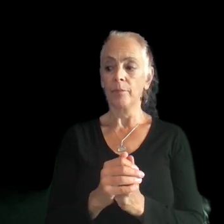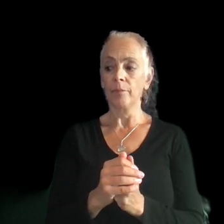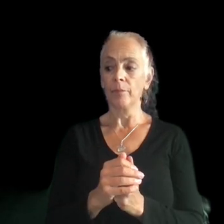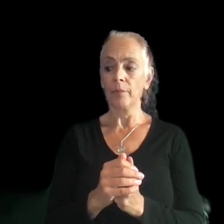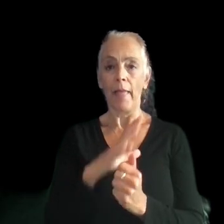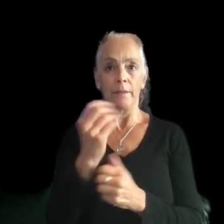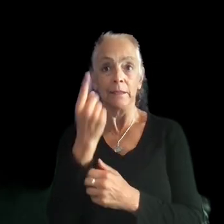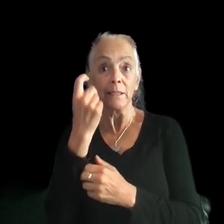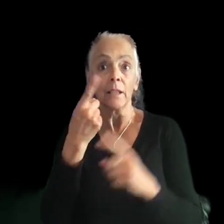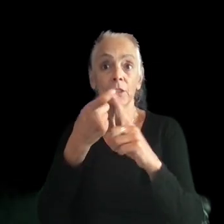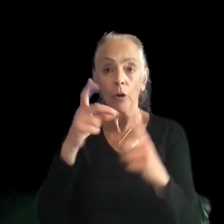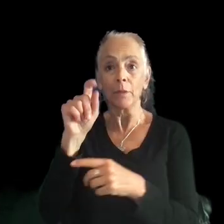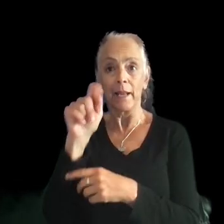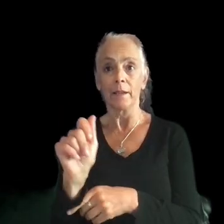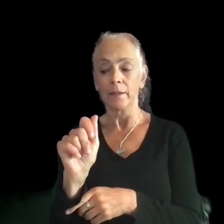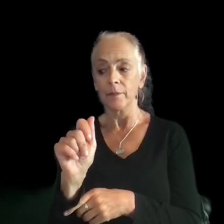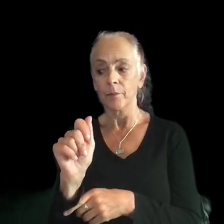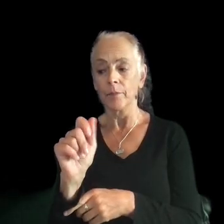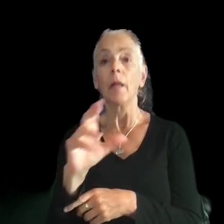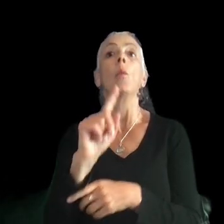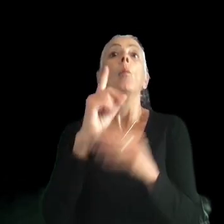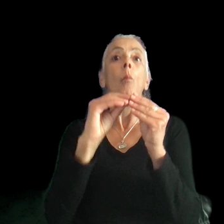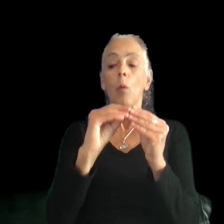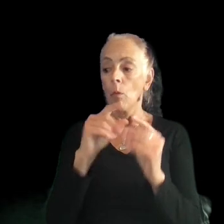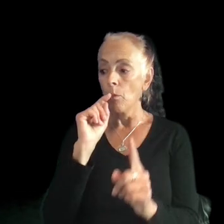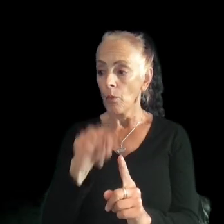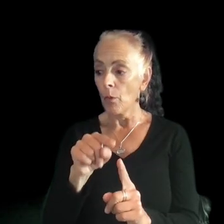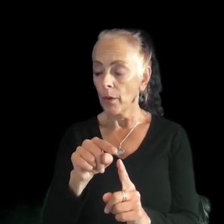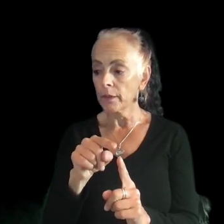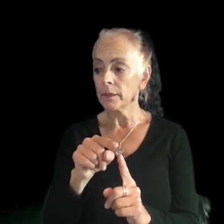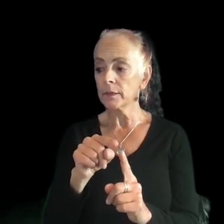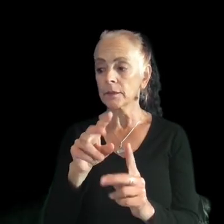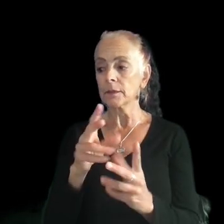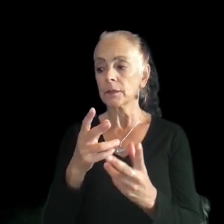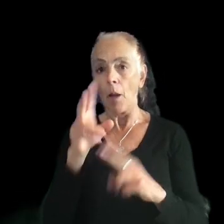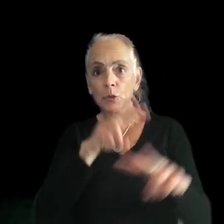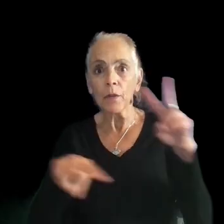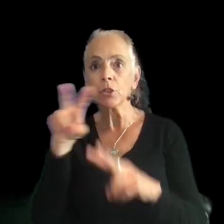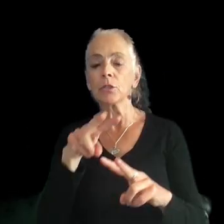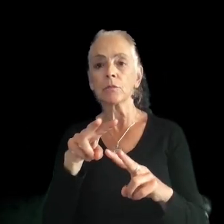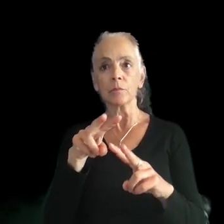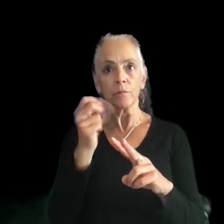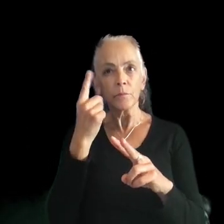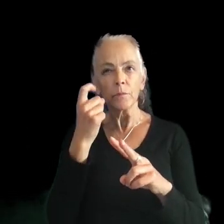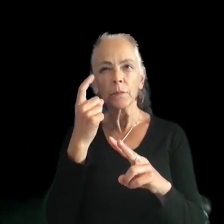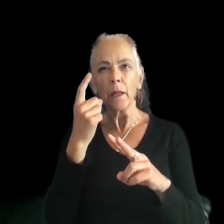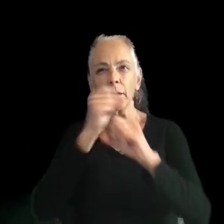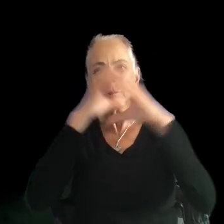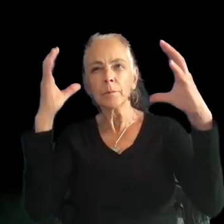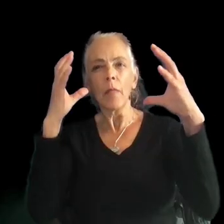and yes finally another point is the ability of participation i mean understand the the future of